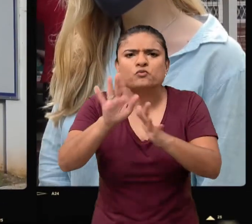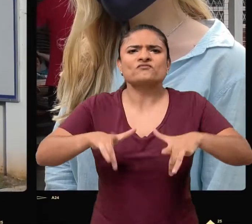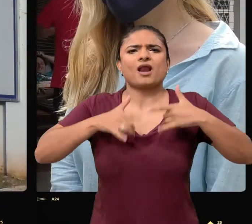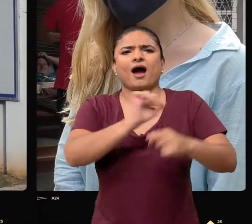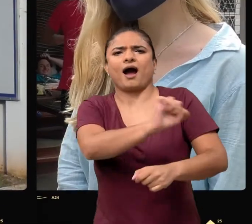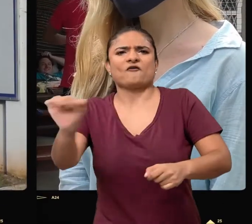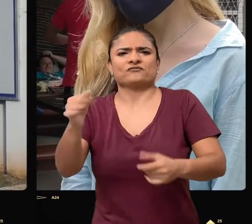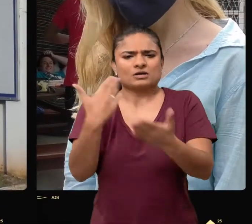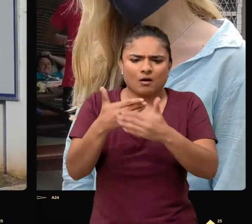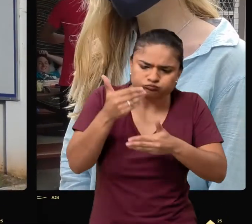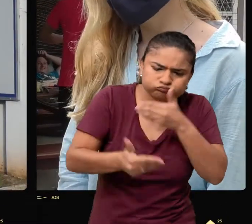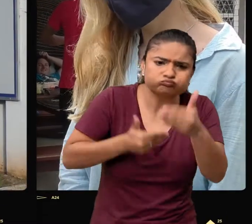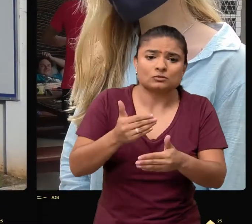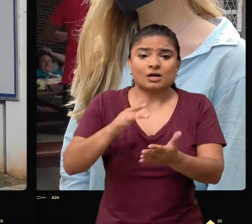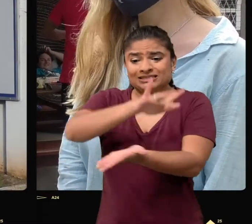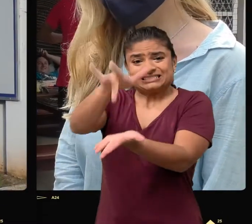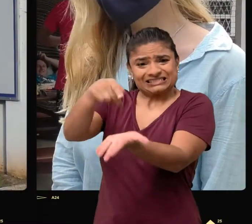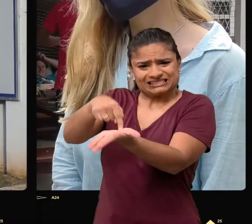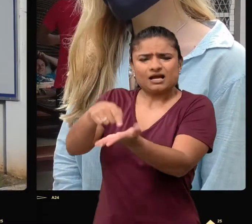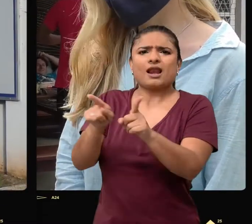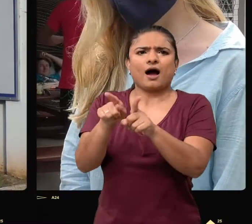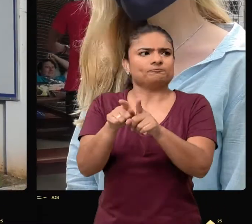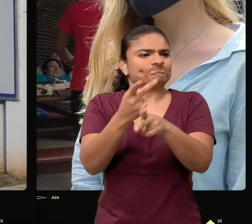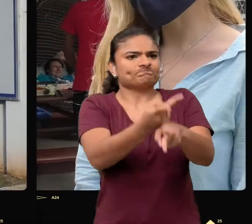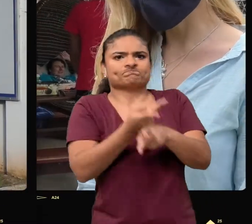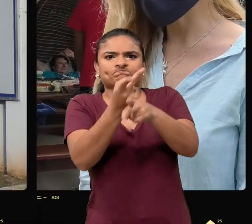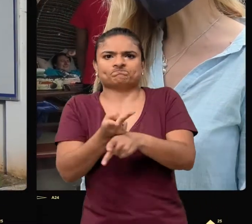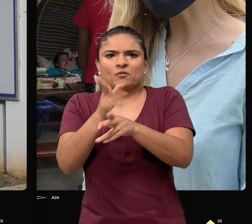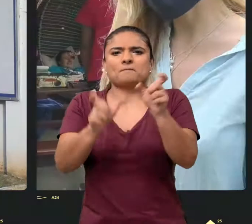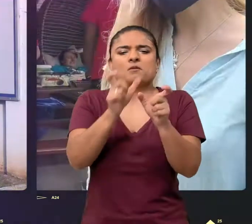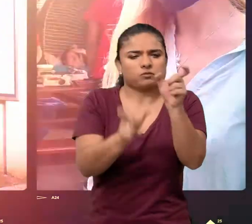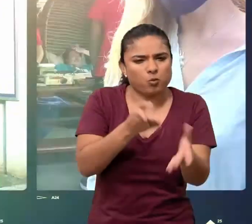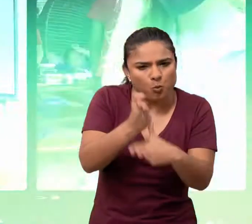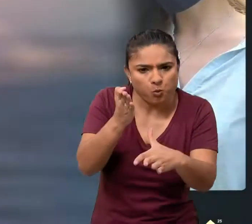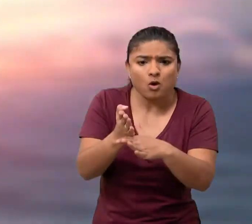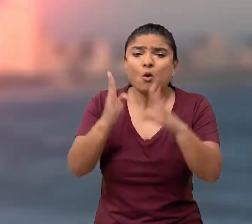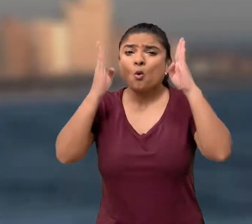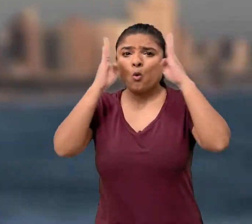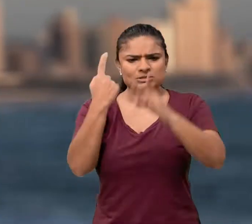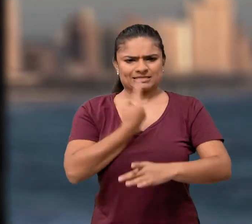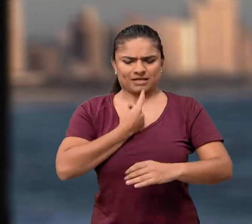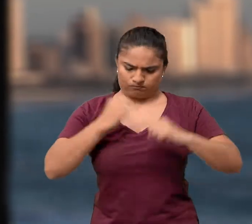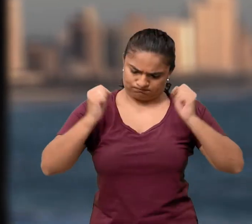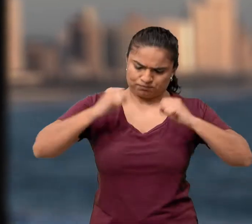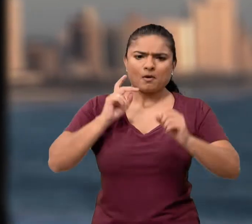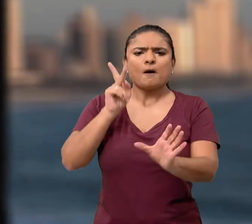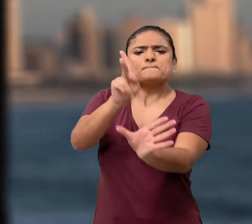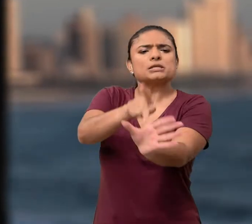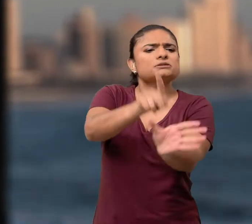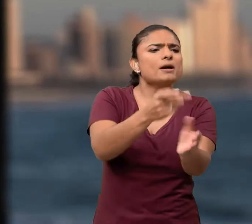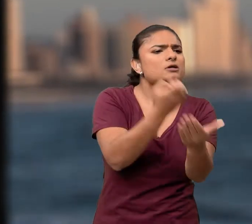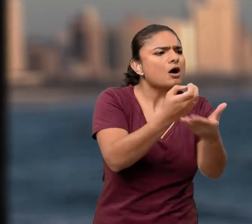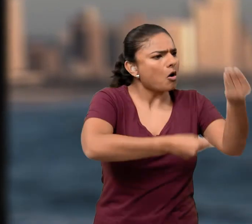autism to improve the quality of life for people with autism spectrum disorder and their caregivers. Autistic people can self-actualize